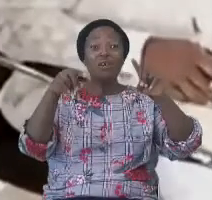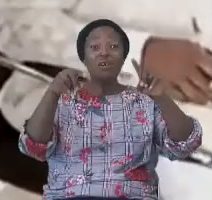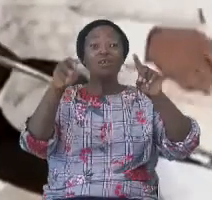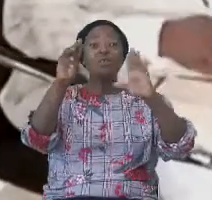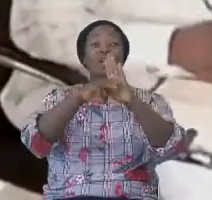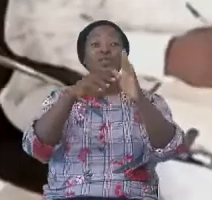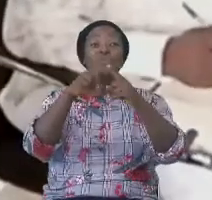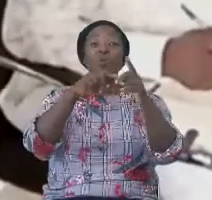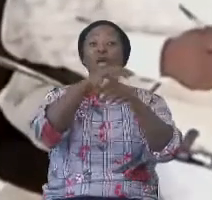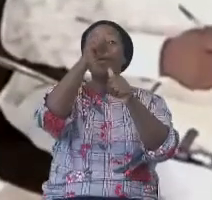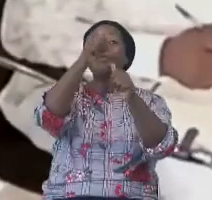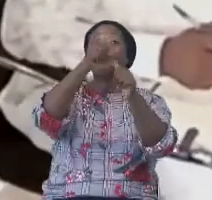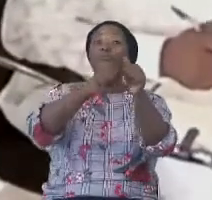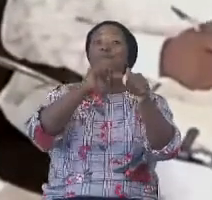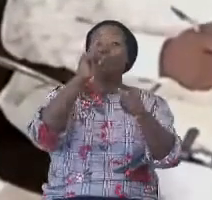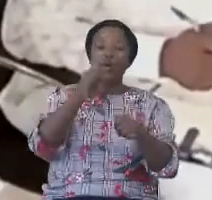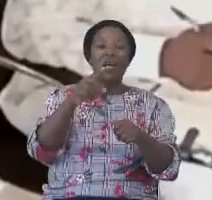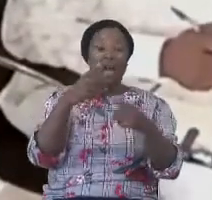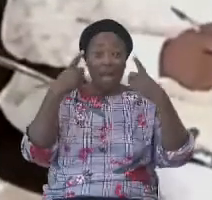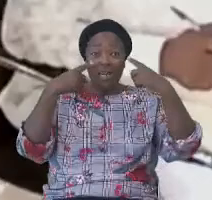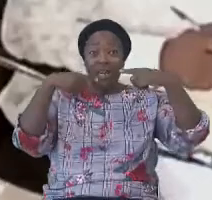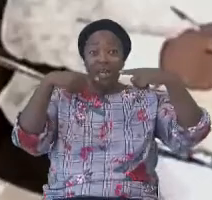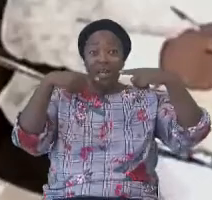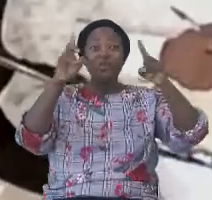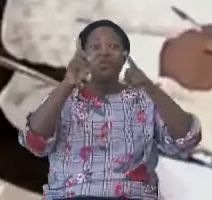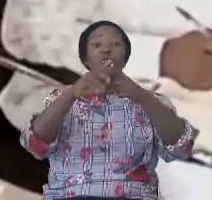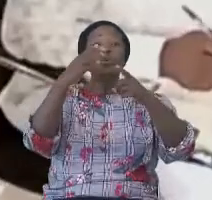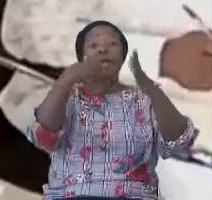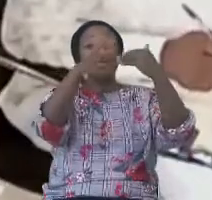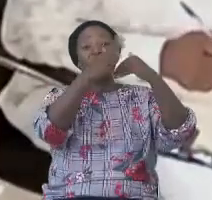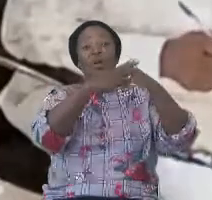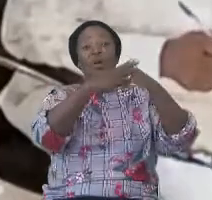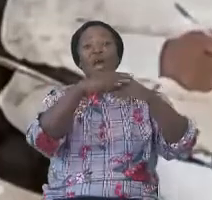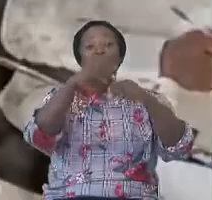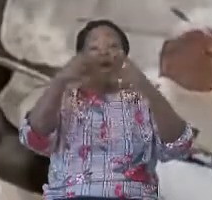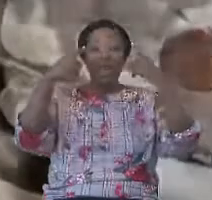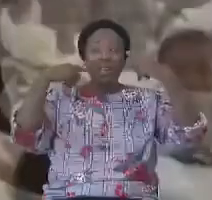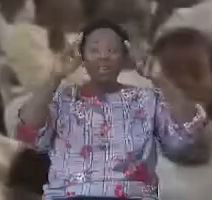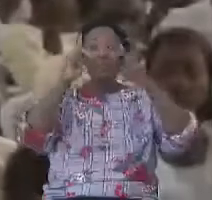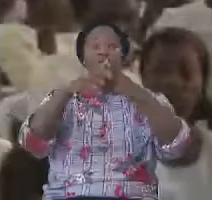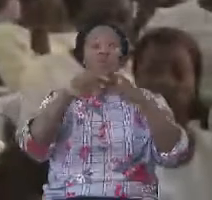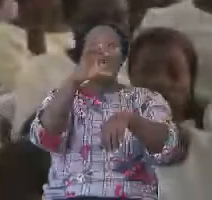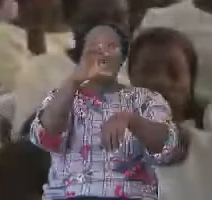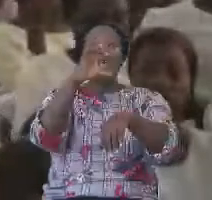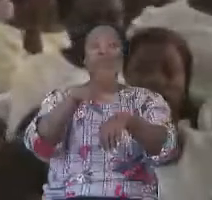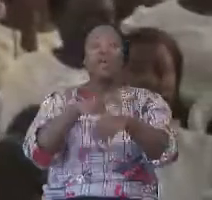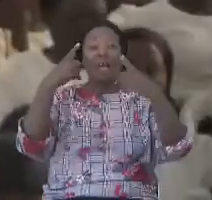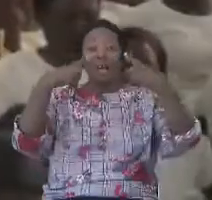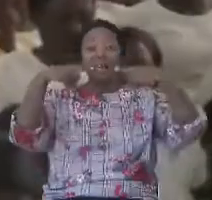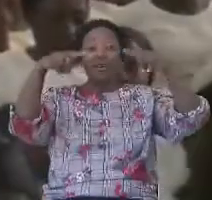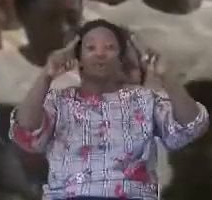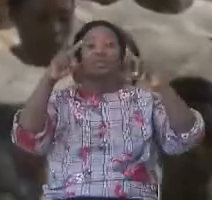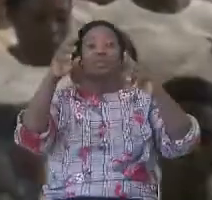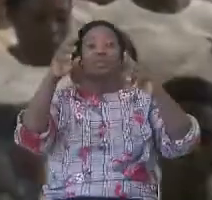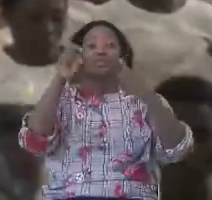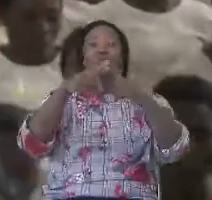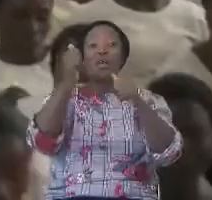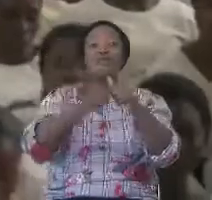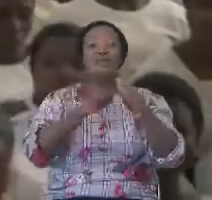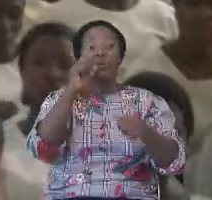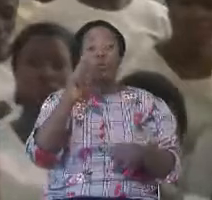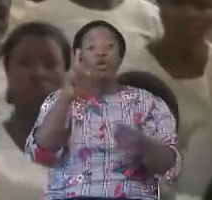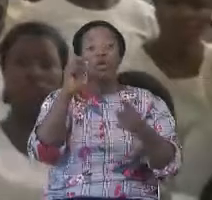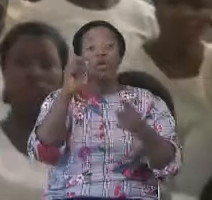now he searched to the announcement of the whole universe announcement to heaven